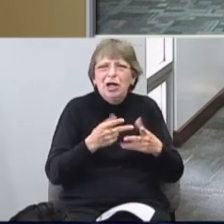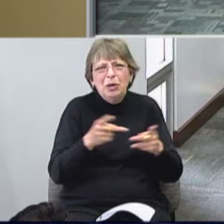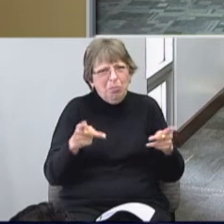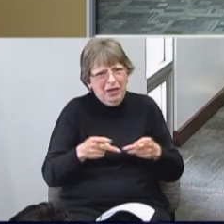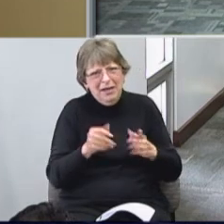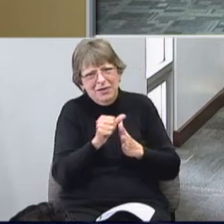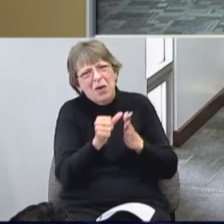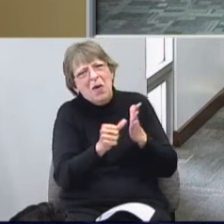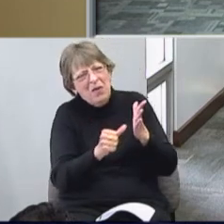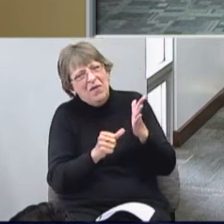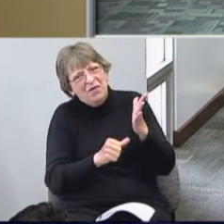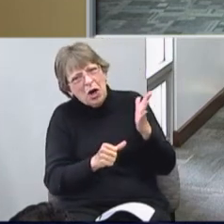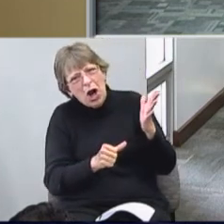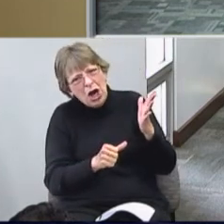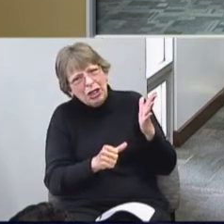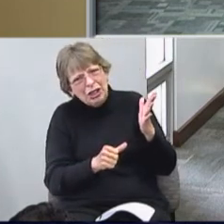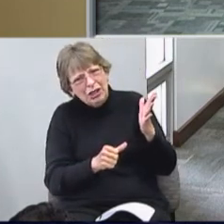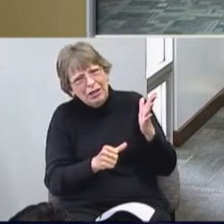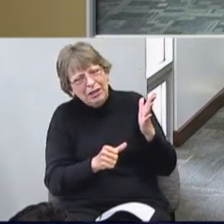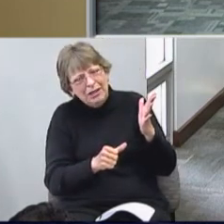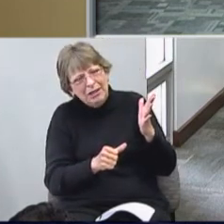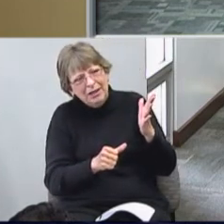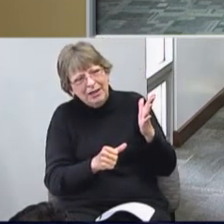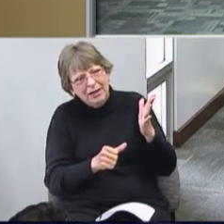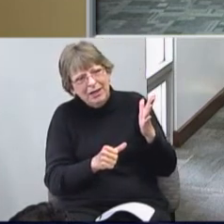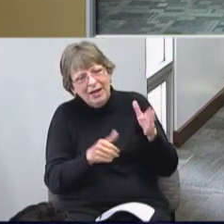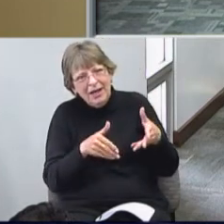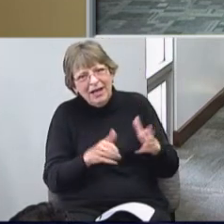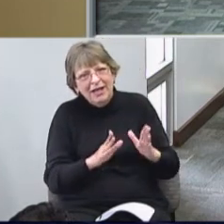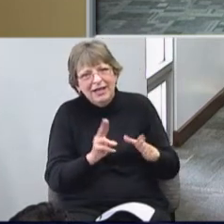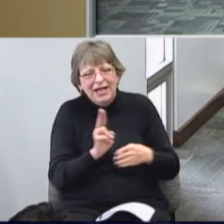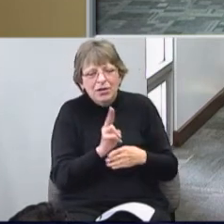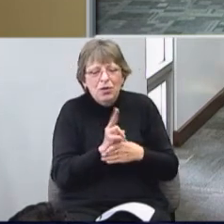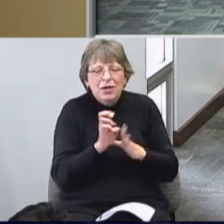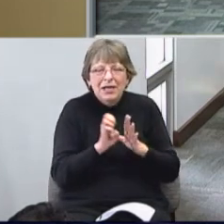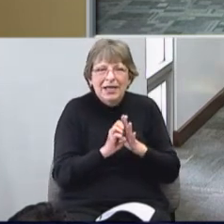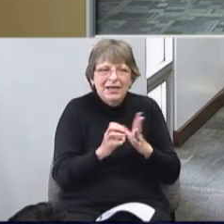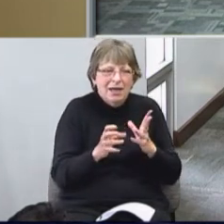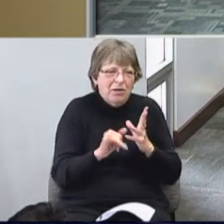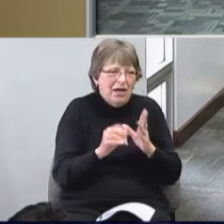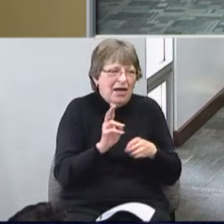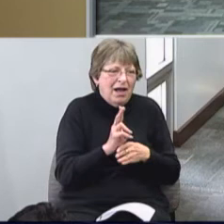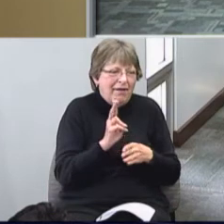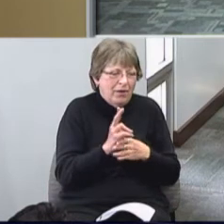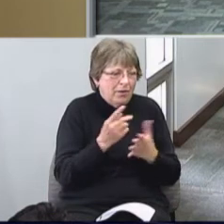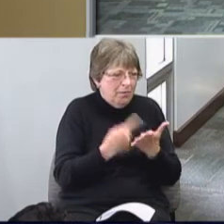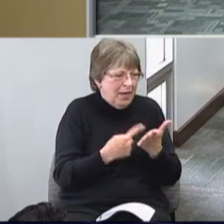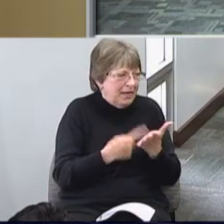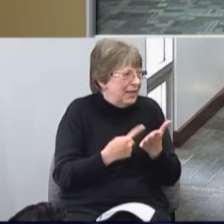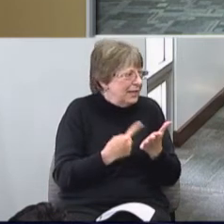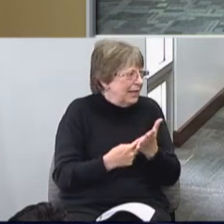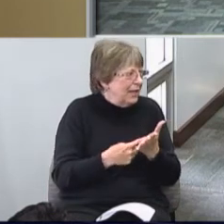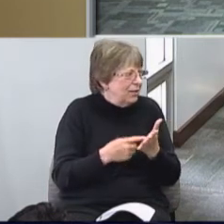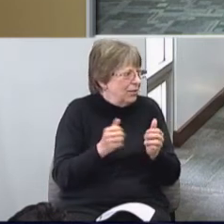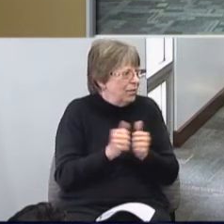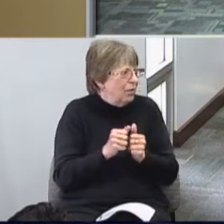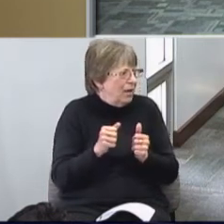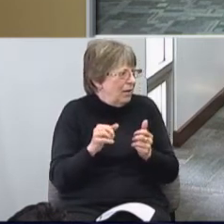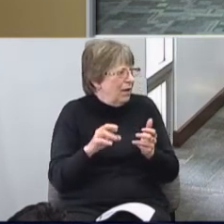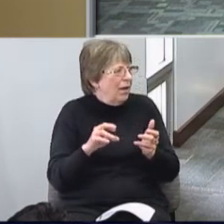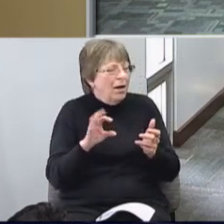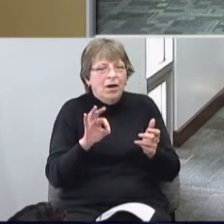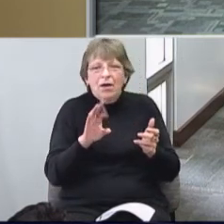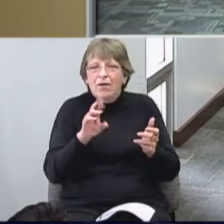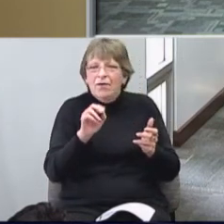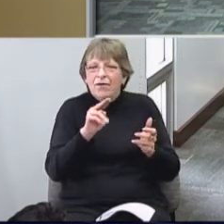full 1%. Let's take an example that I've used in my discussions with Frank. Let's say we're going to